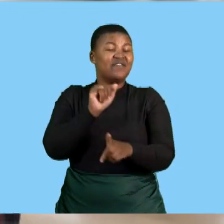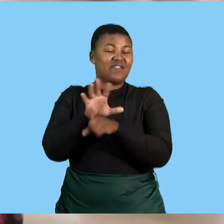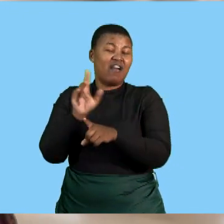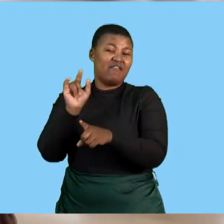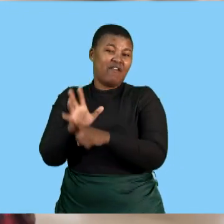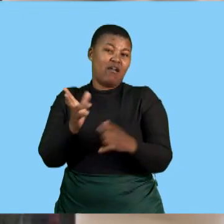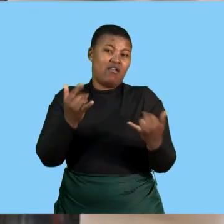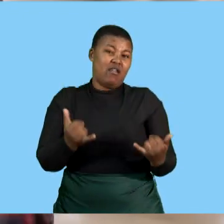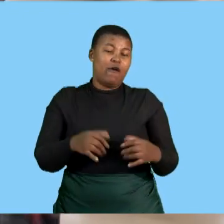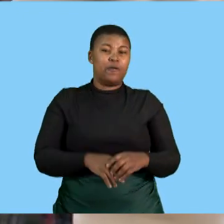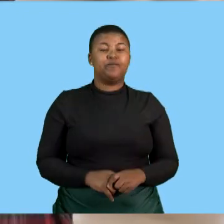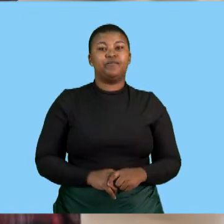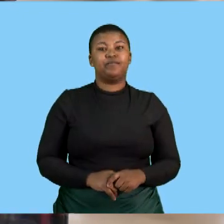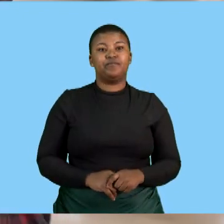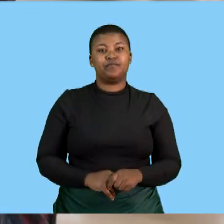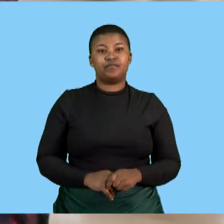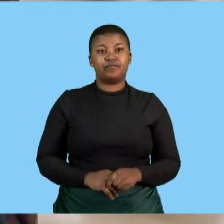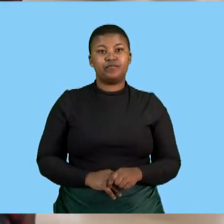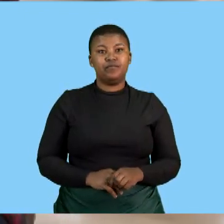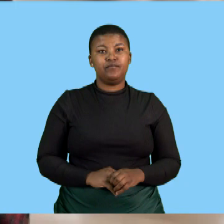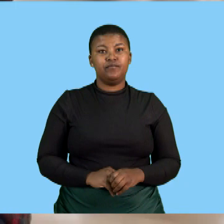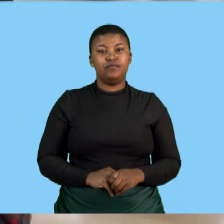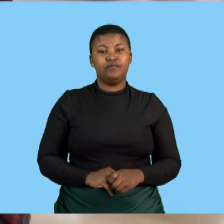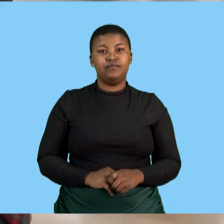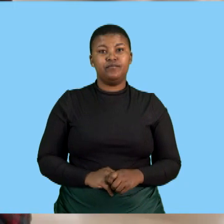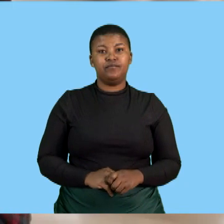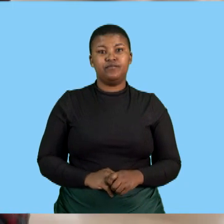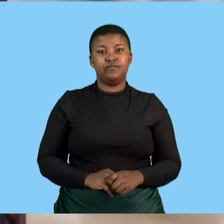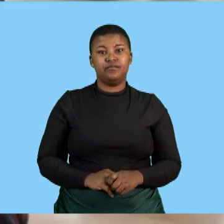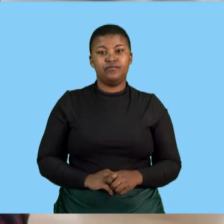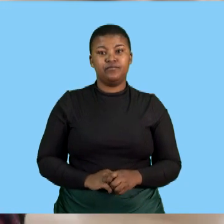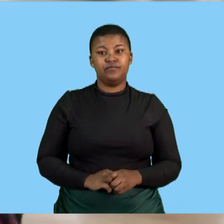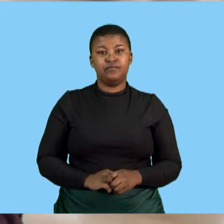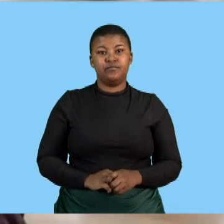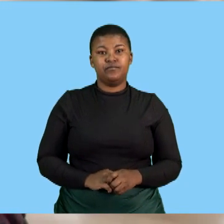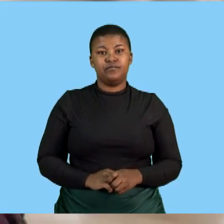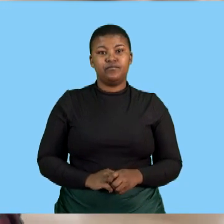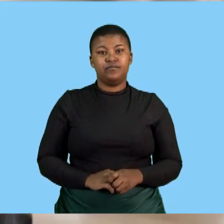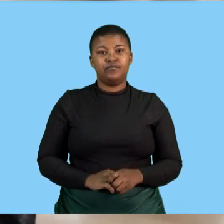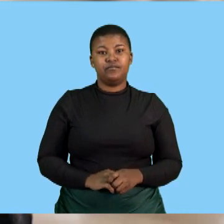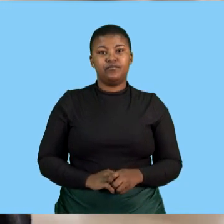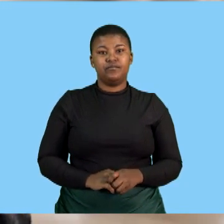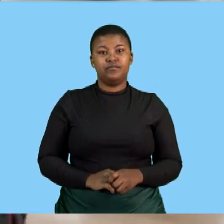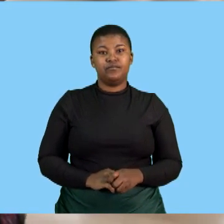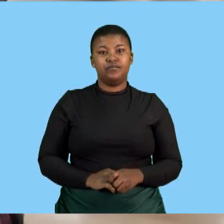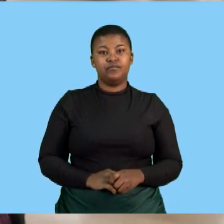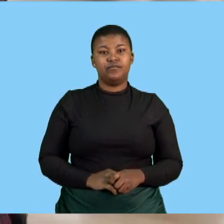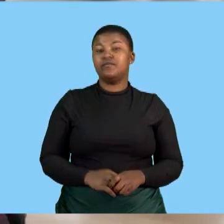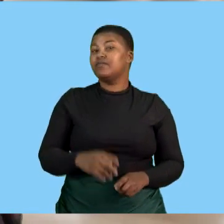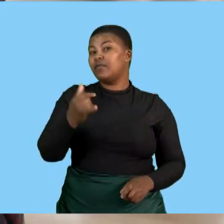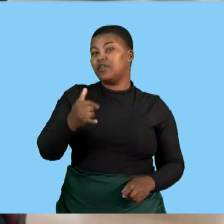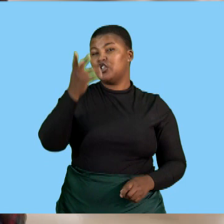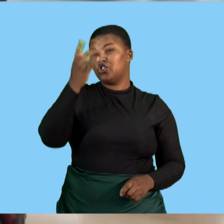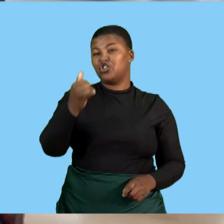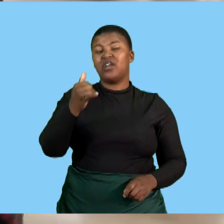today's day and age that can be found in the macro environment. So let's then look at